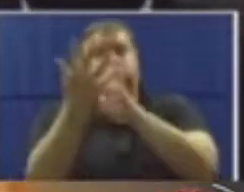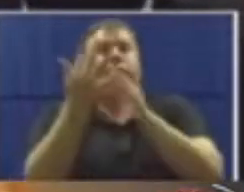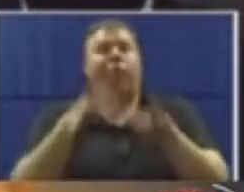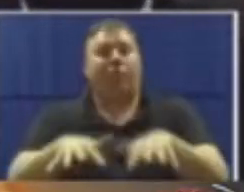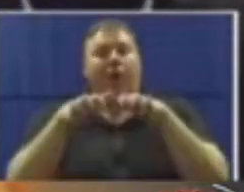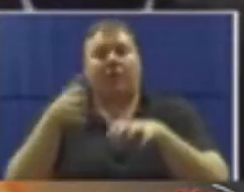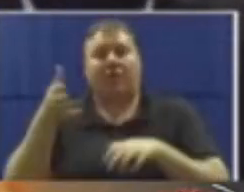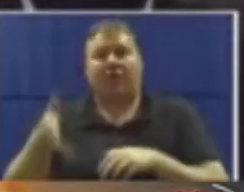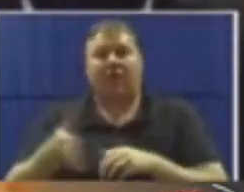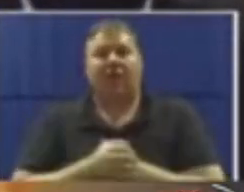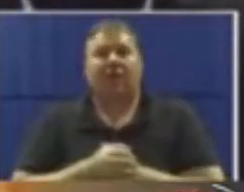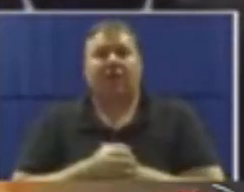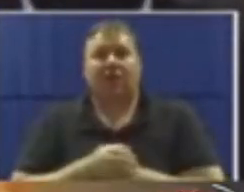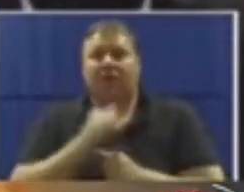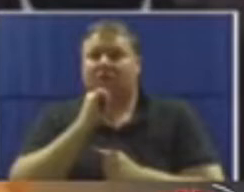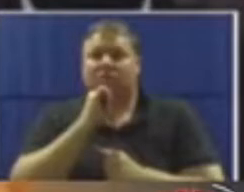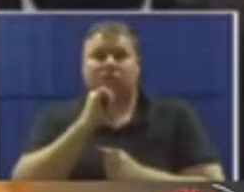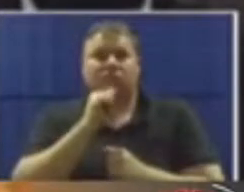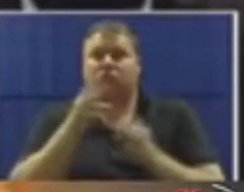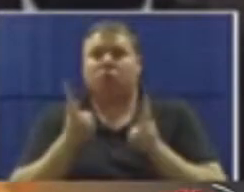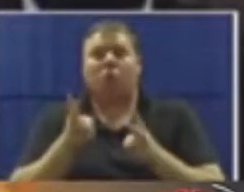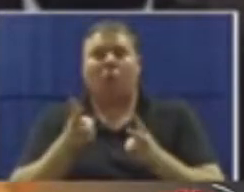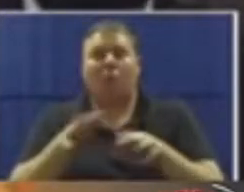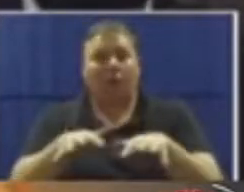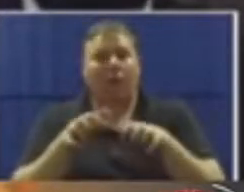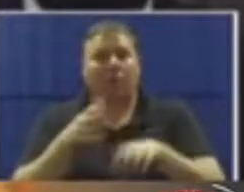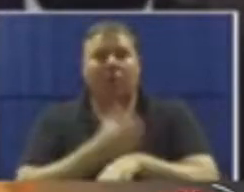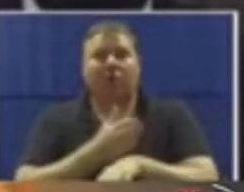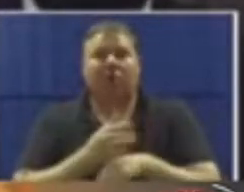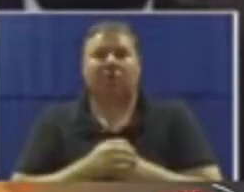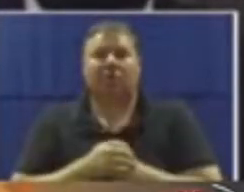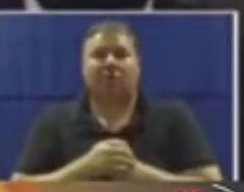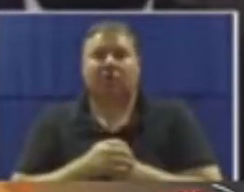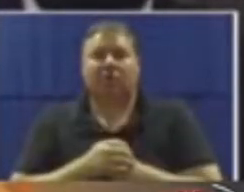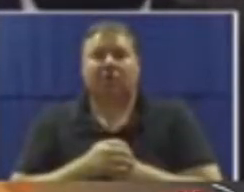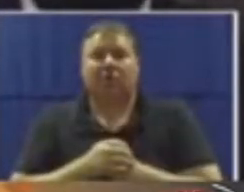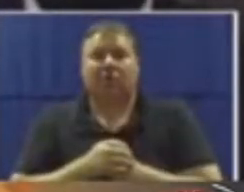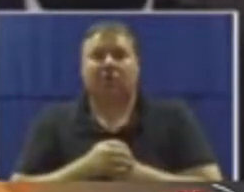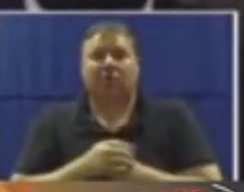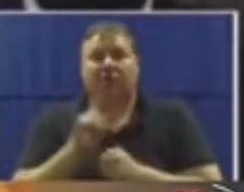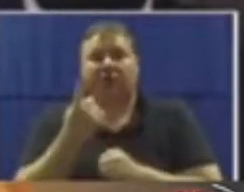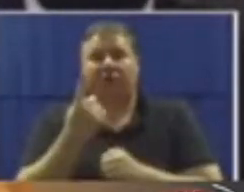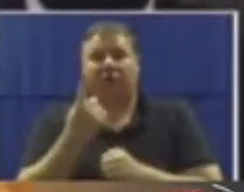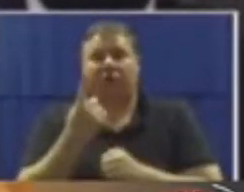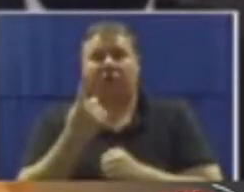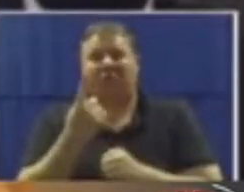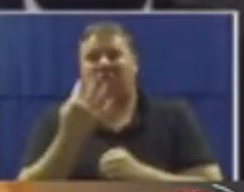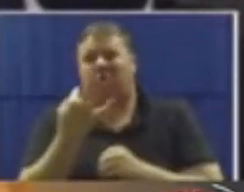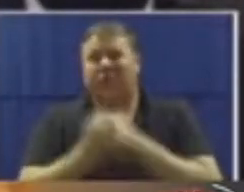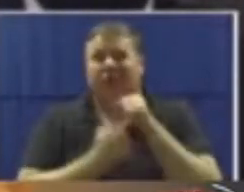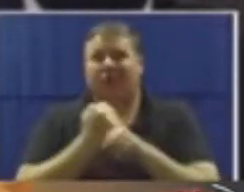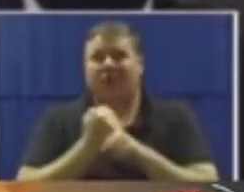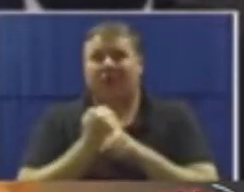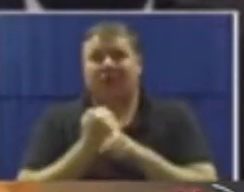Parliament. We don't have a normal parliamentary term. The first, basically 3 years, well, almost 3 years,